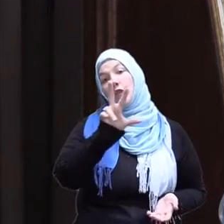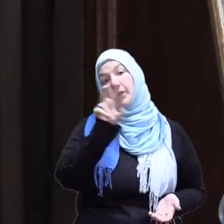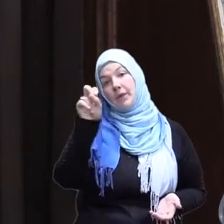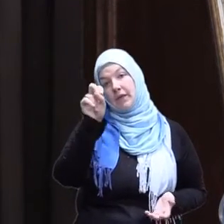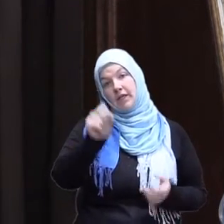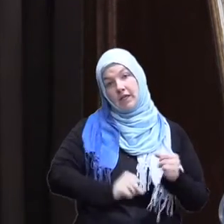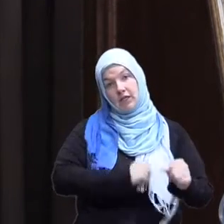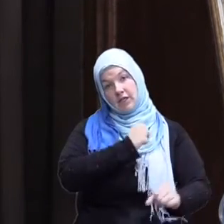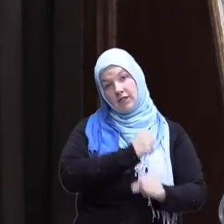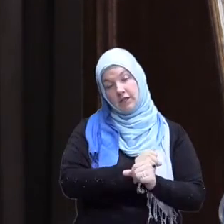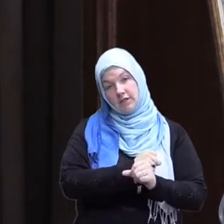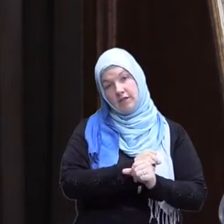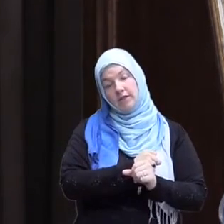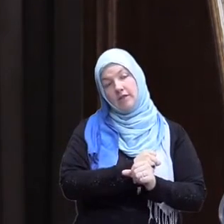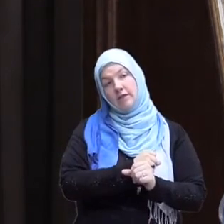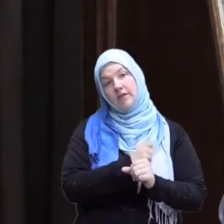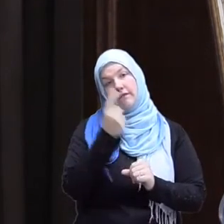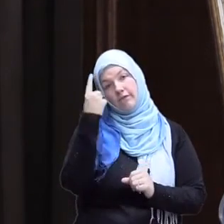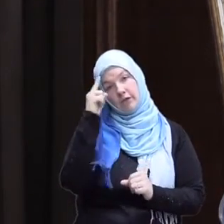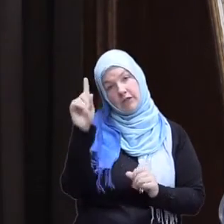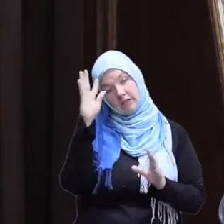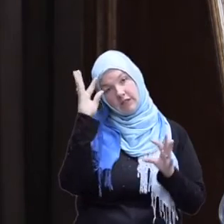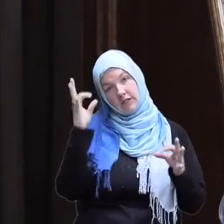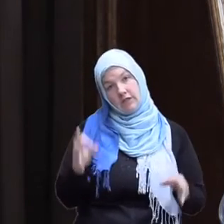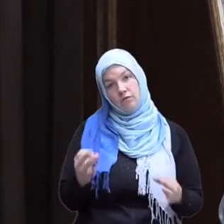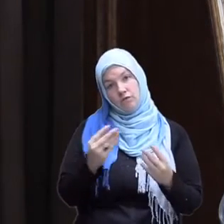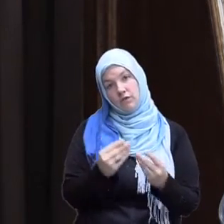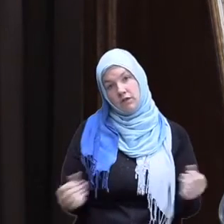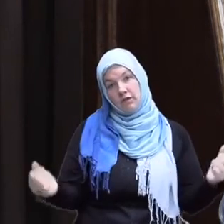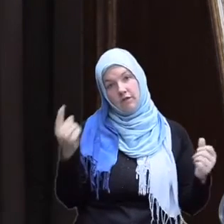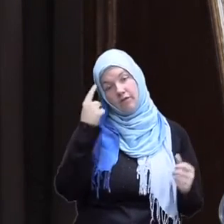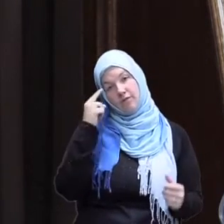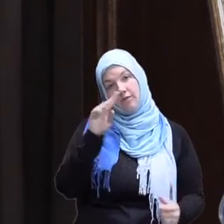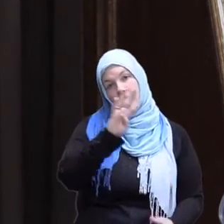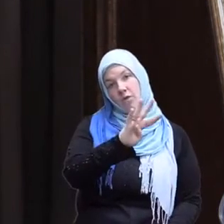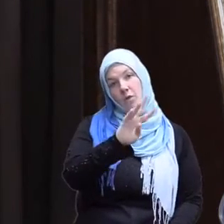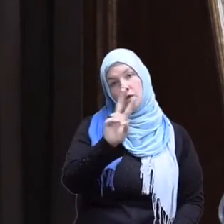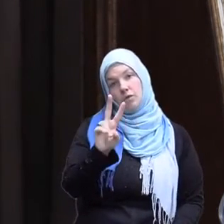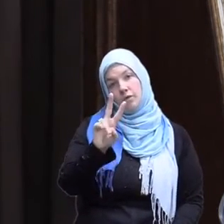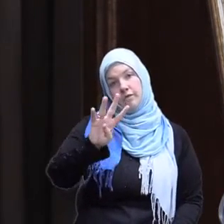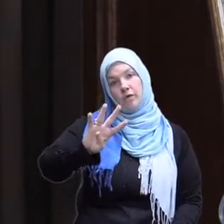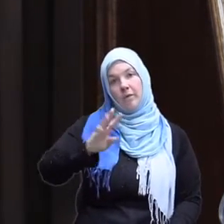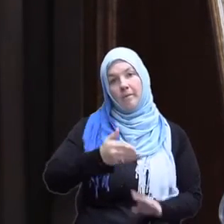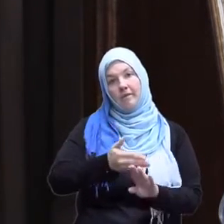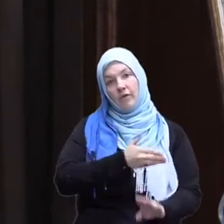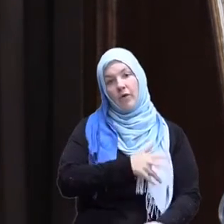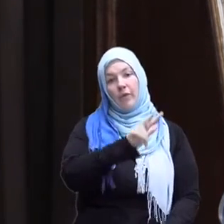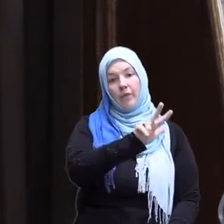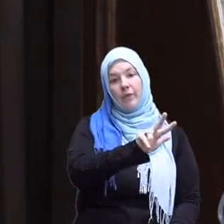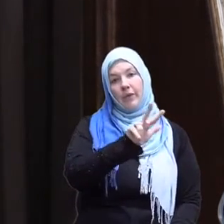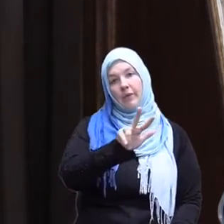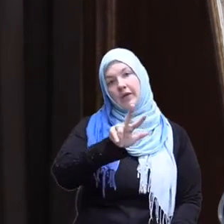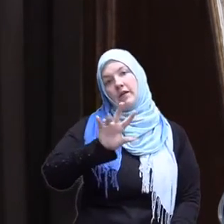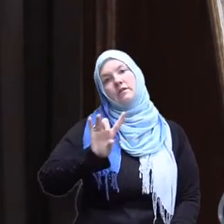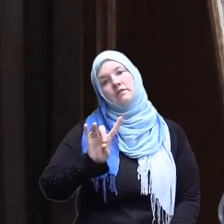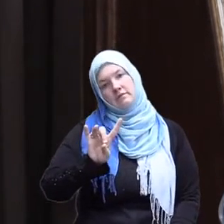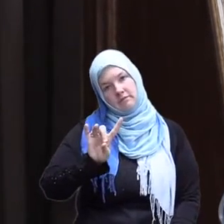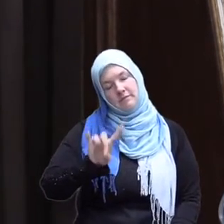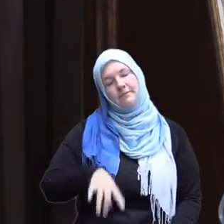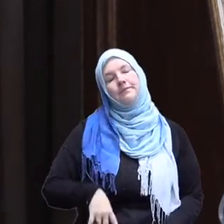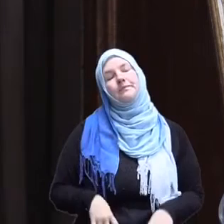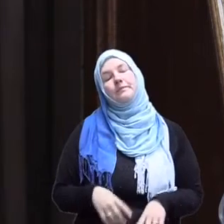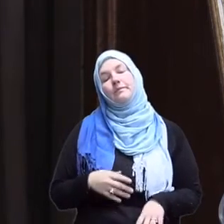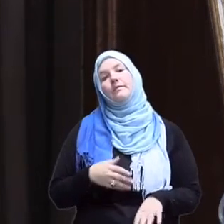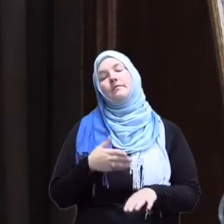for the decision resolution 424 and before that 338, right?